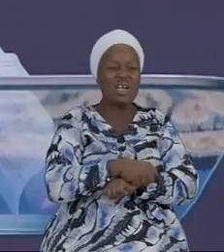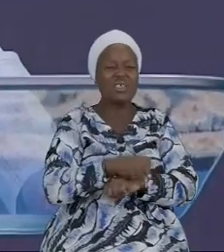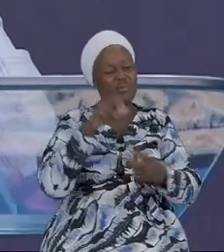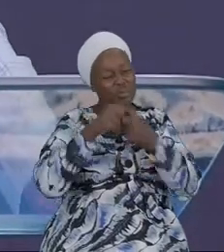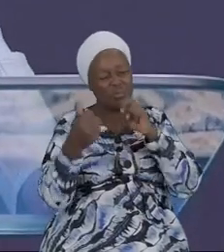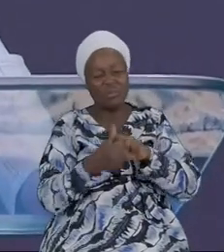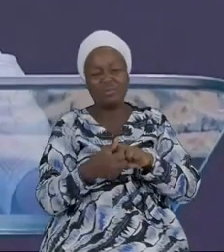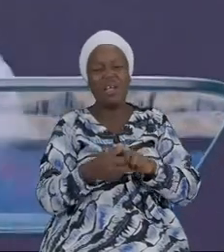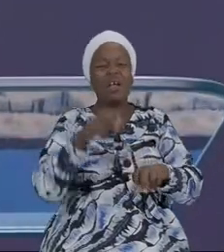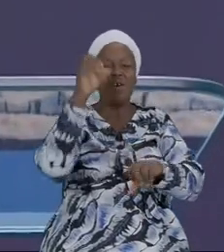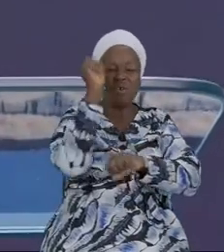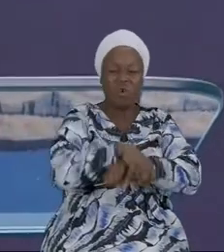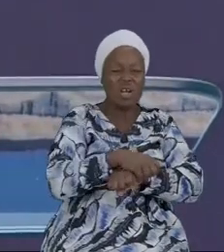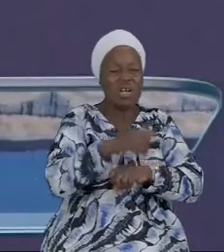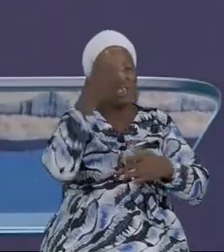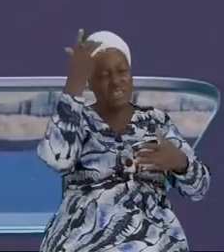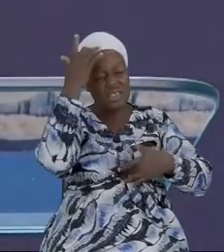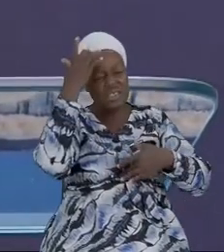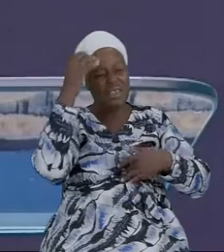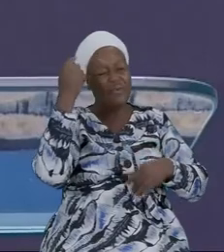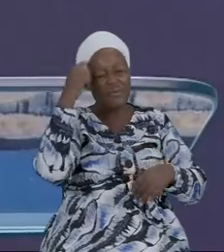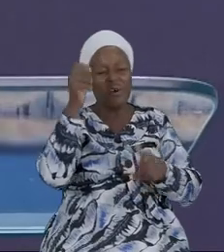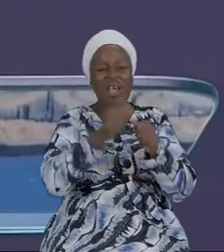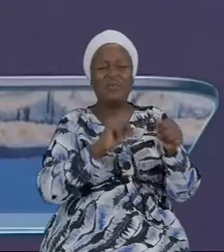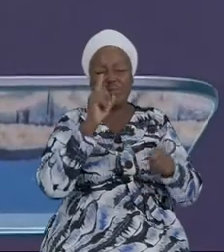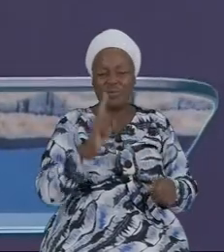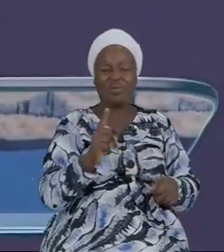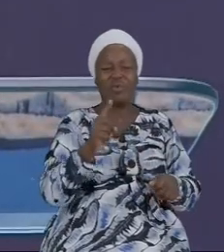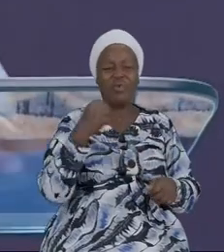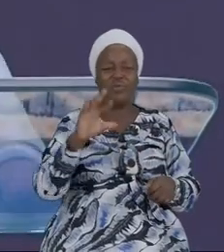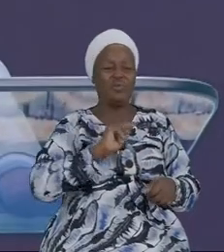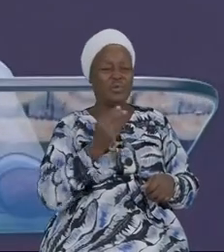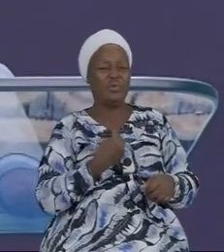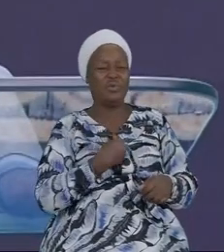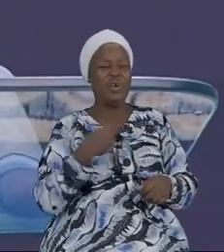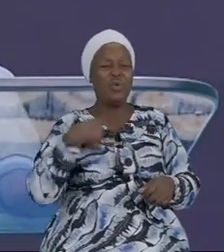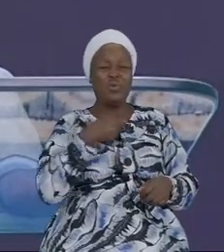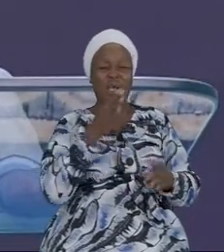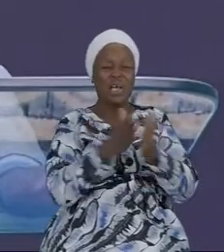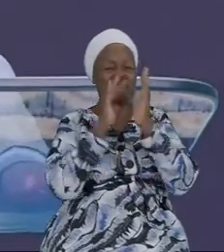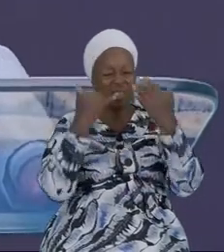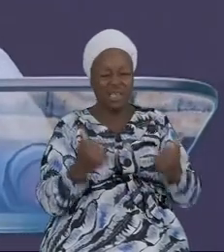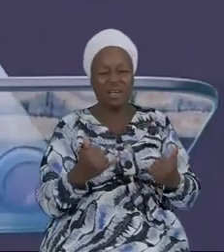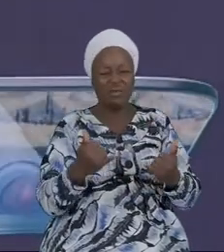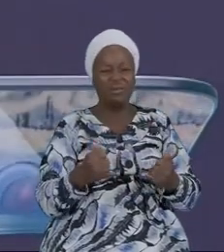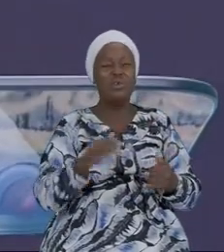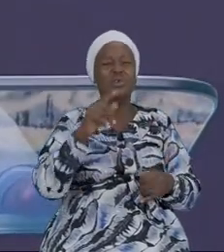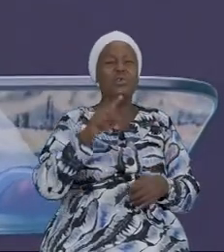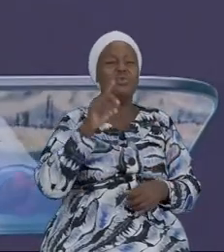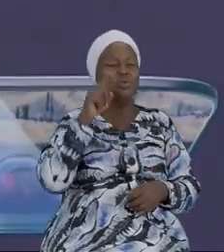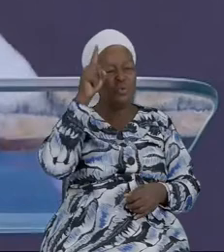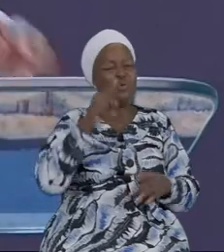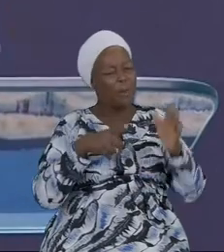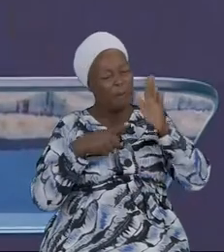infirmity, conquered disease for every one of us. We're asking now, you manifest